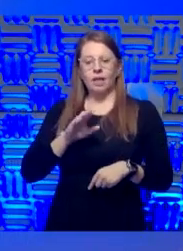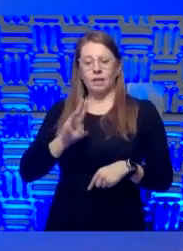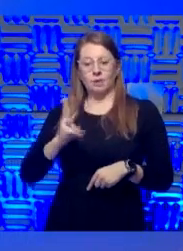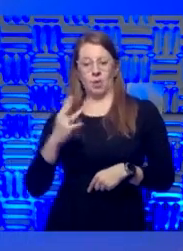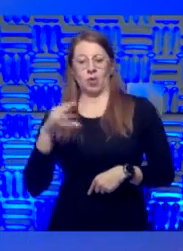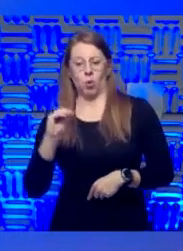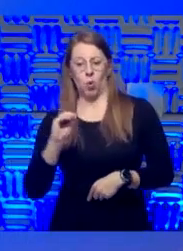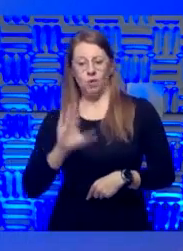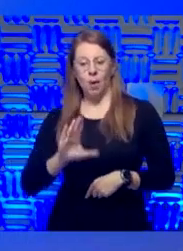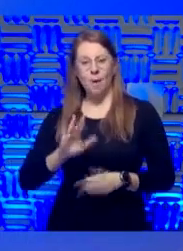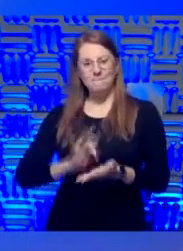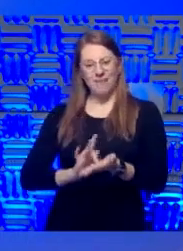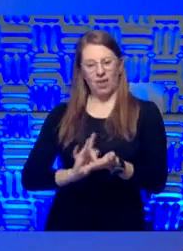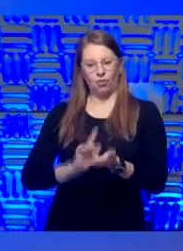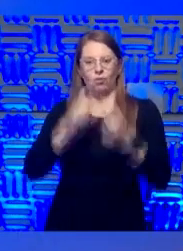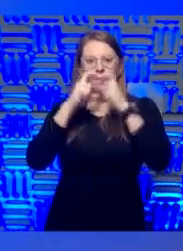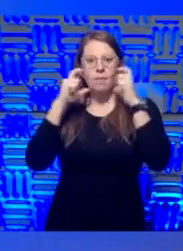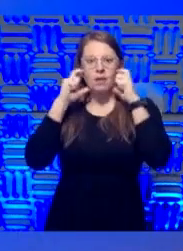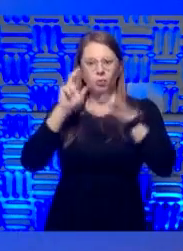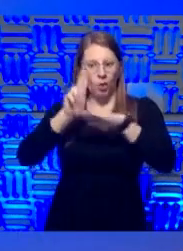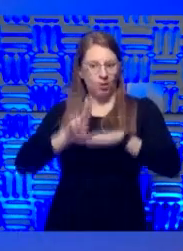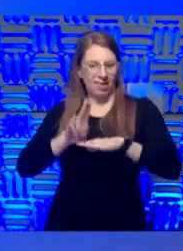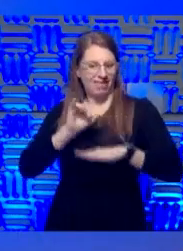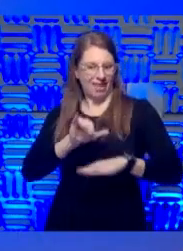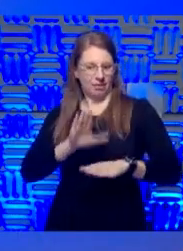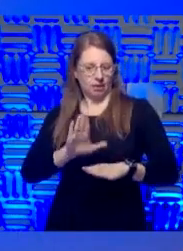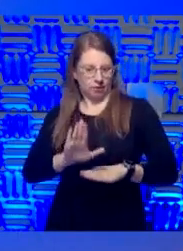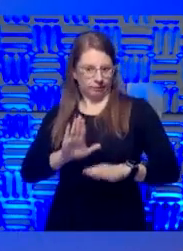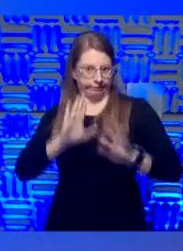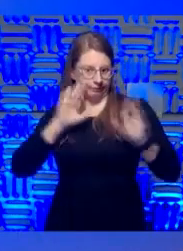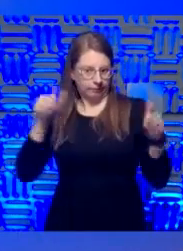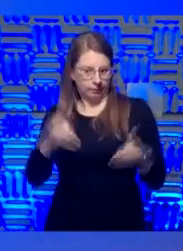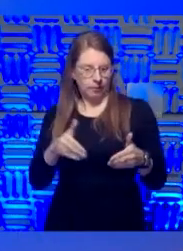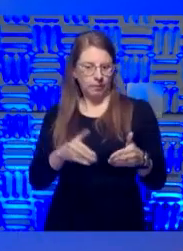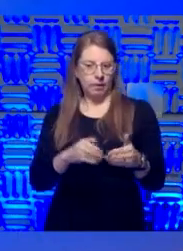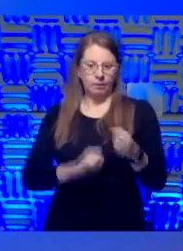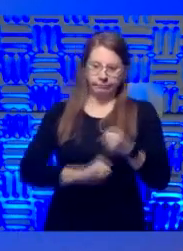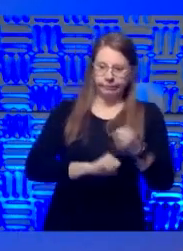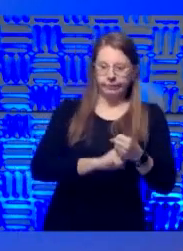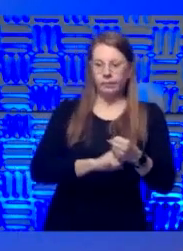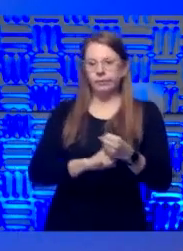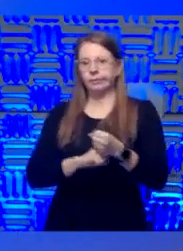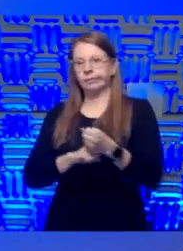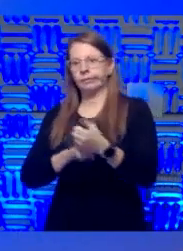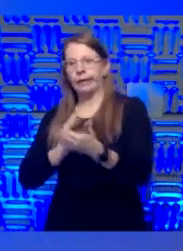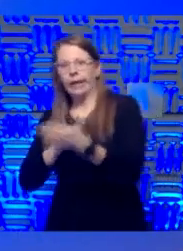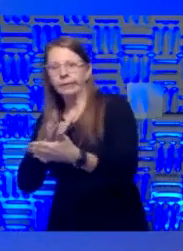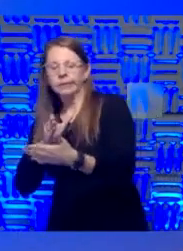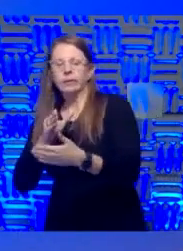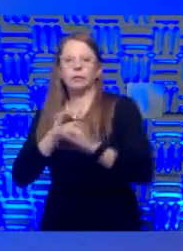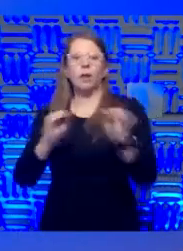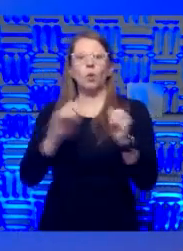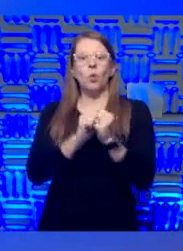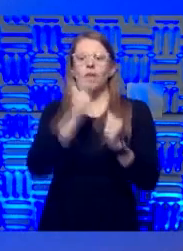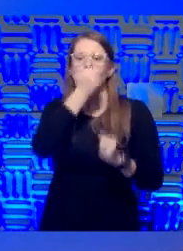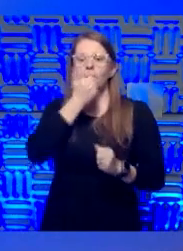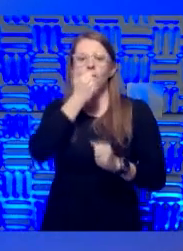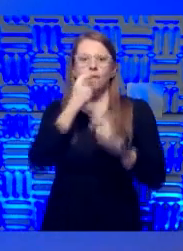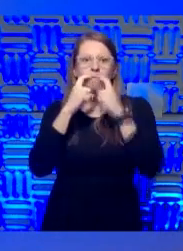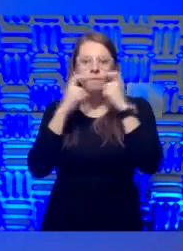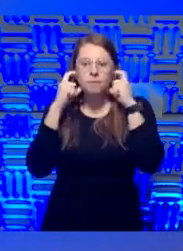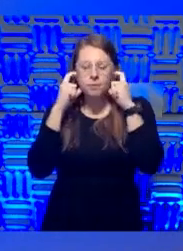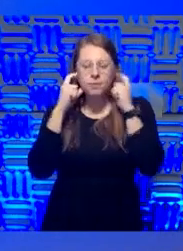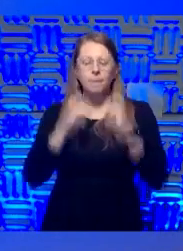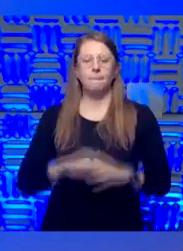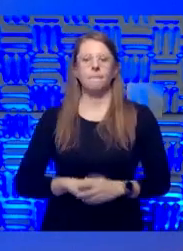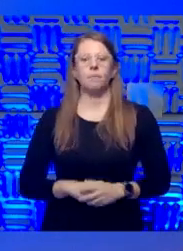wearing. Also, they state that there's really not enough evidence for or against wearing cloth face masks. But this is in the face of them also